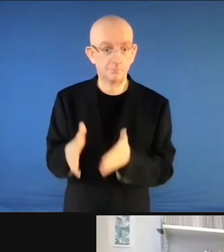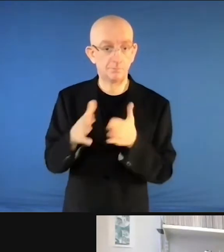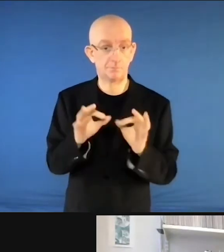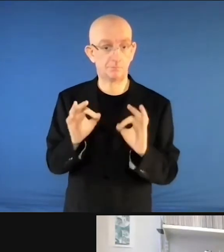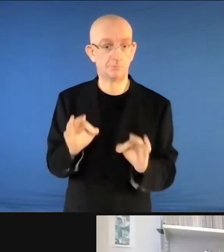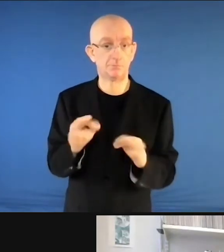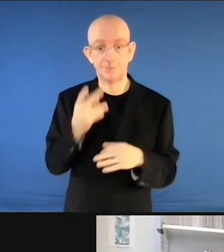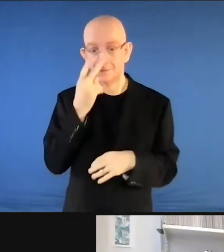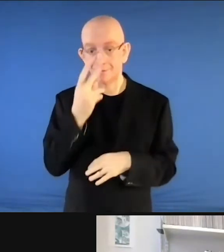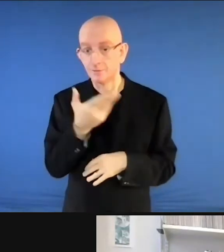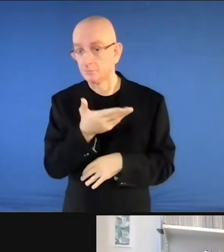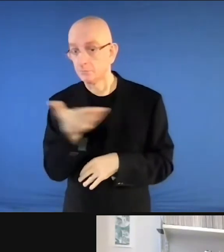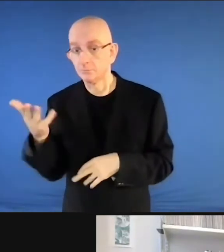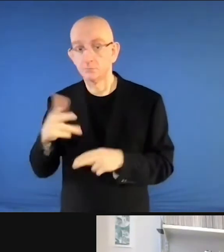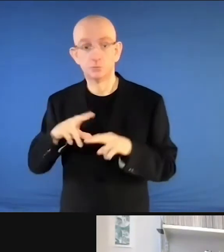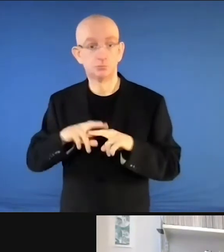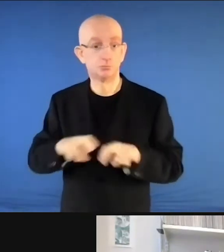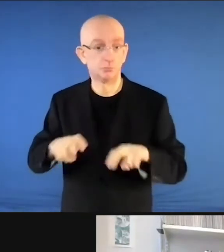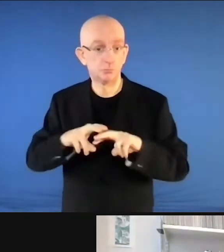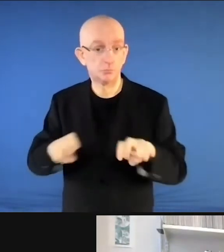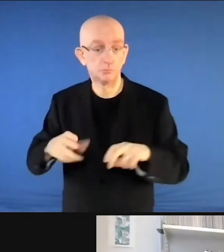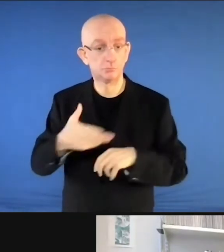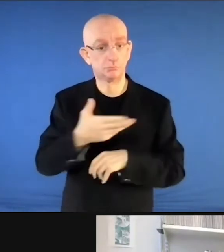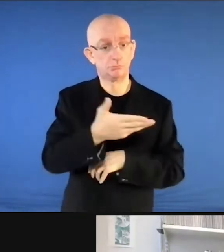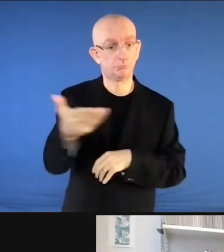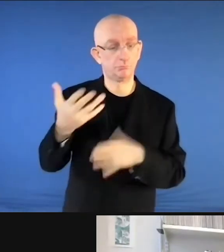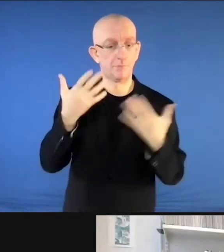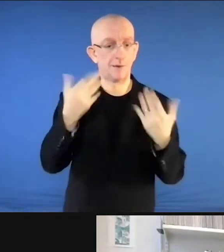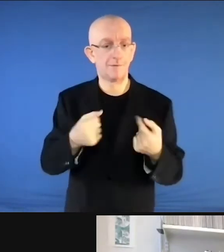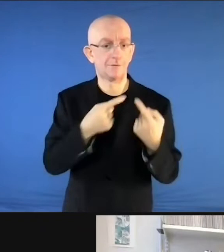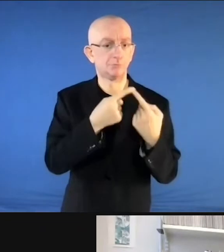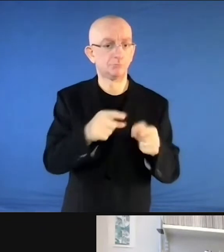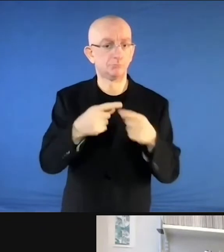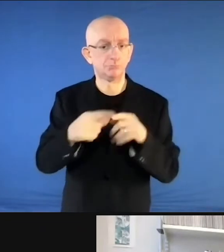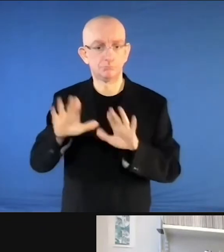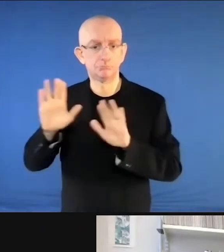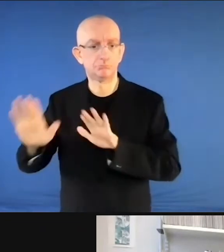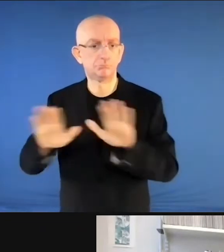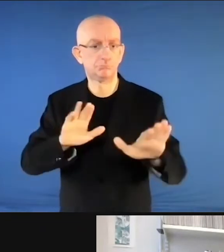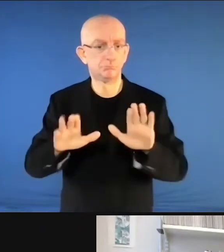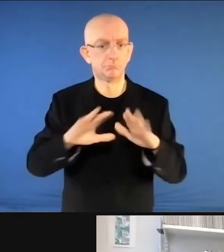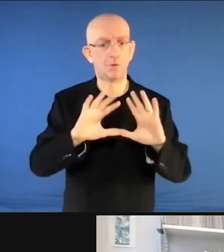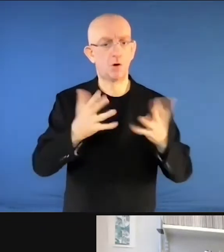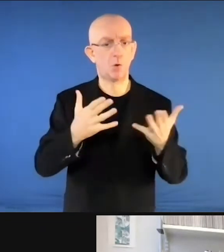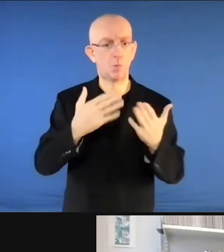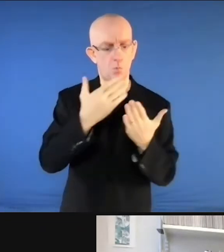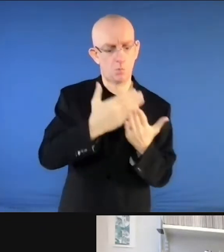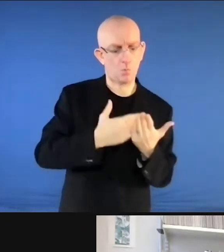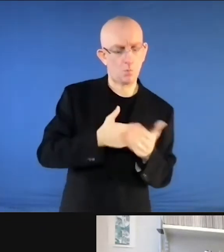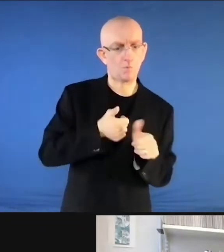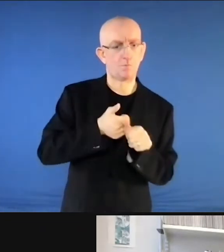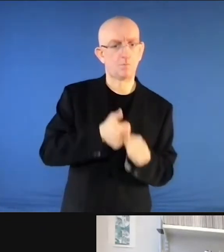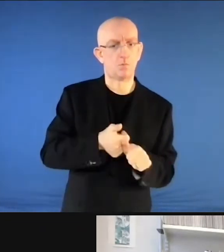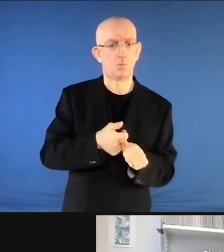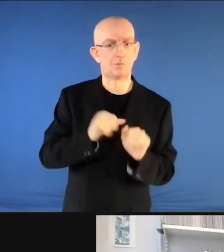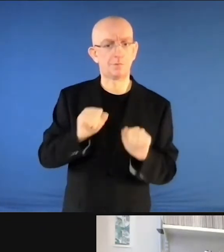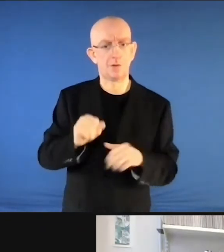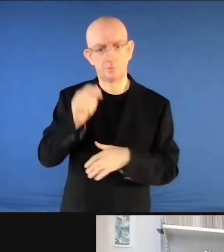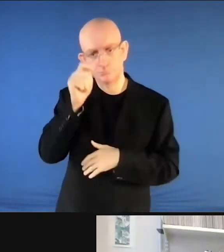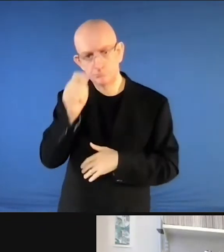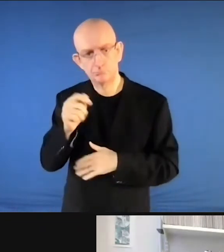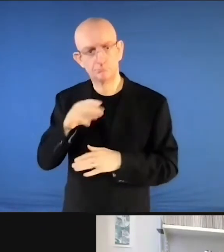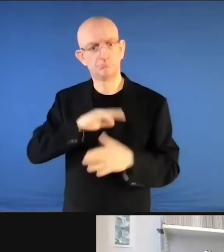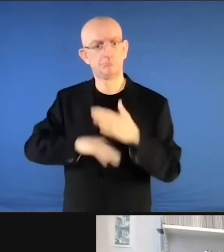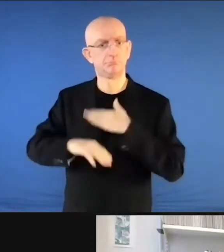and ethical guidance and are required to do so. So how do you see the Code of Ethics from IASFM complementing that